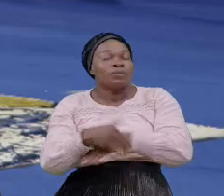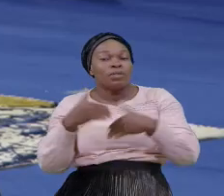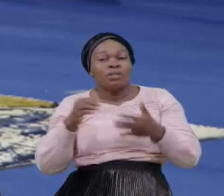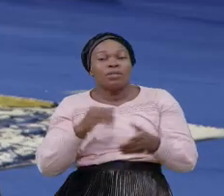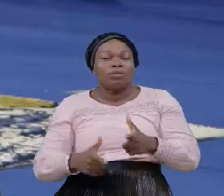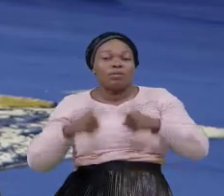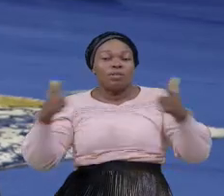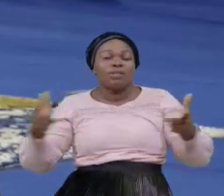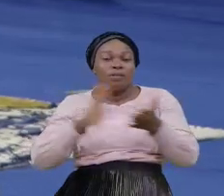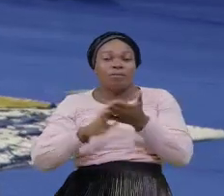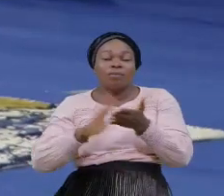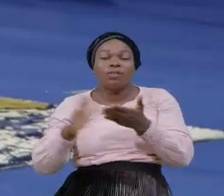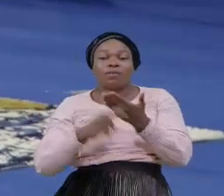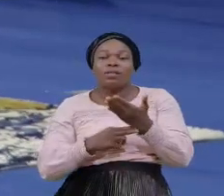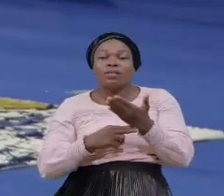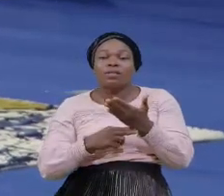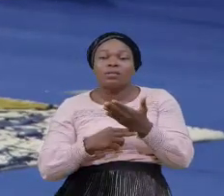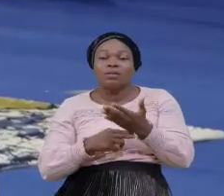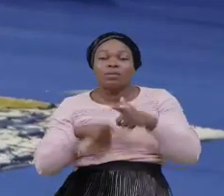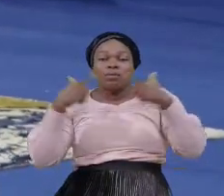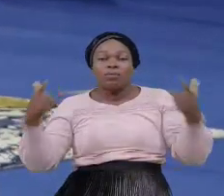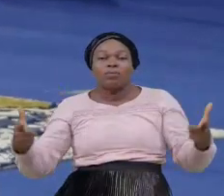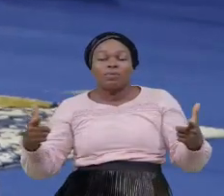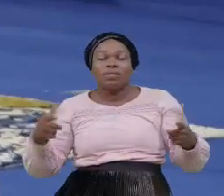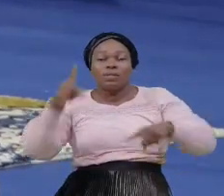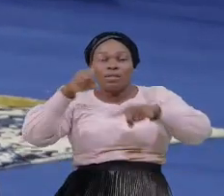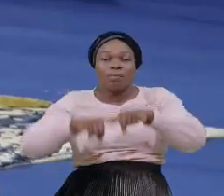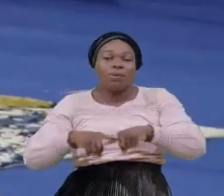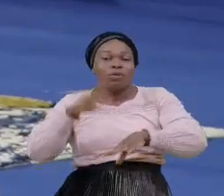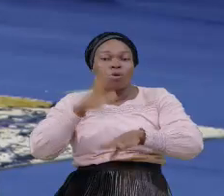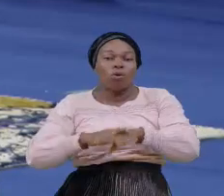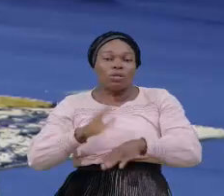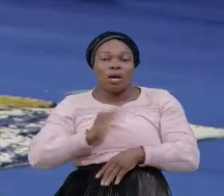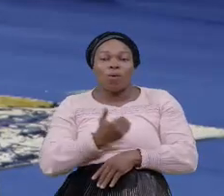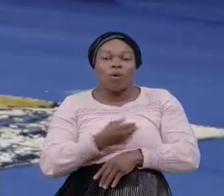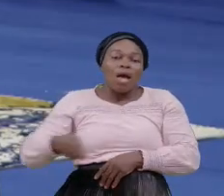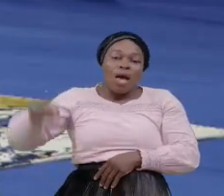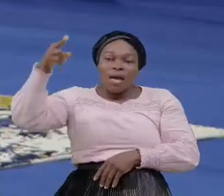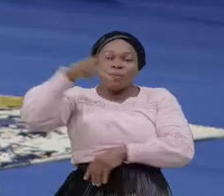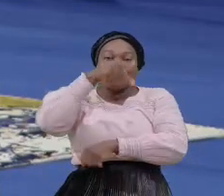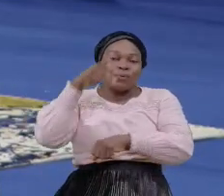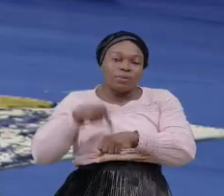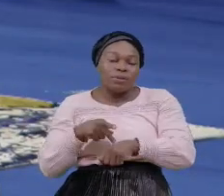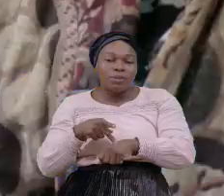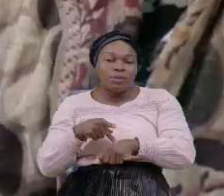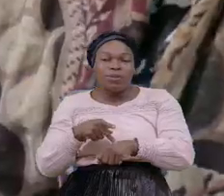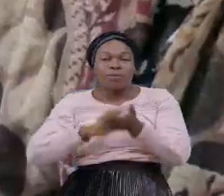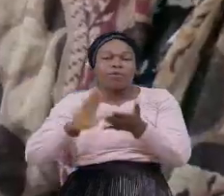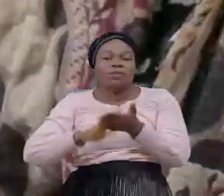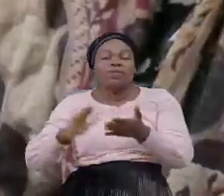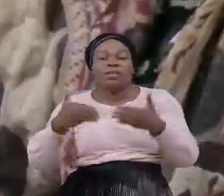we have on our high priest. Forgiveness has come. Amen. Amen.